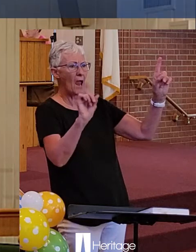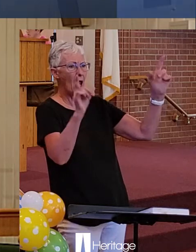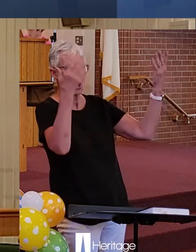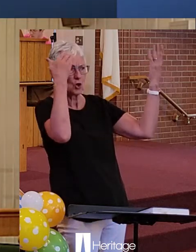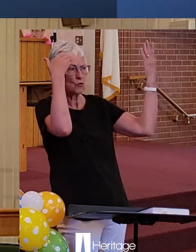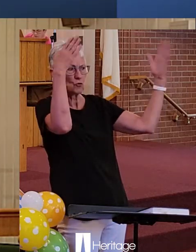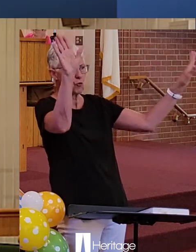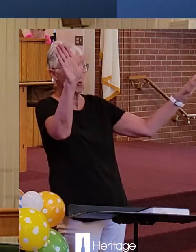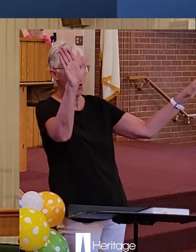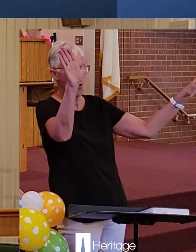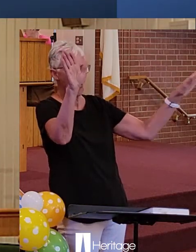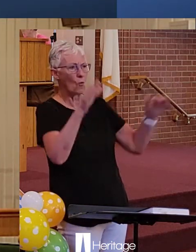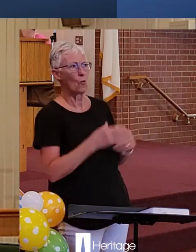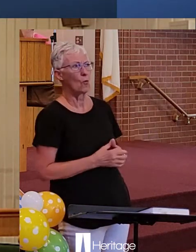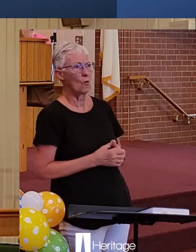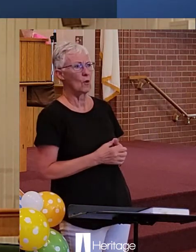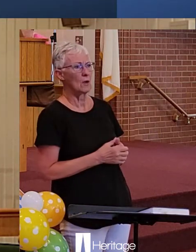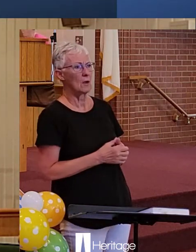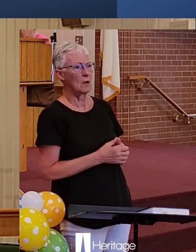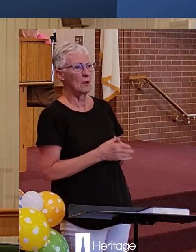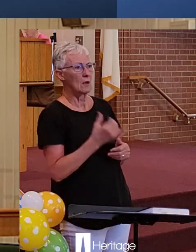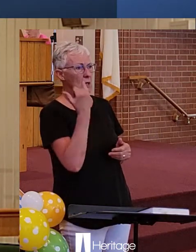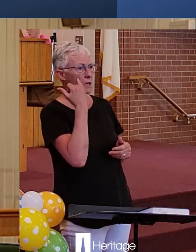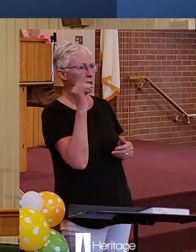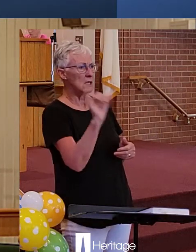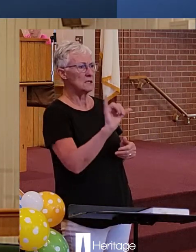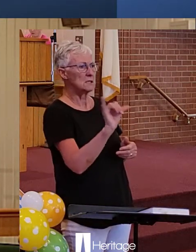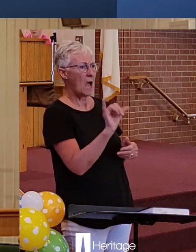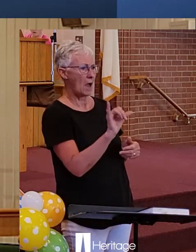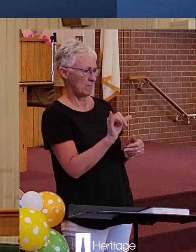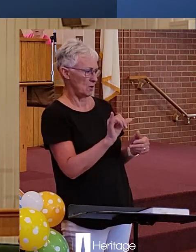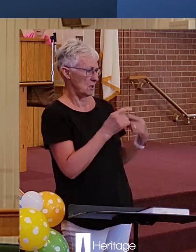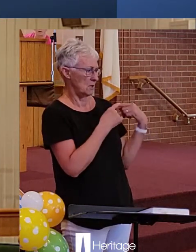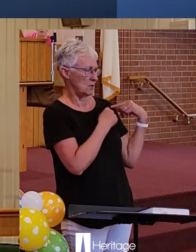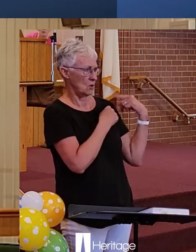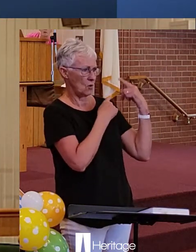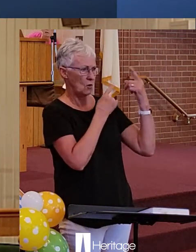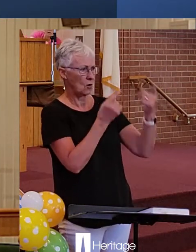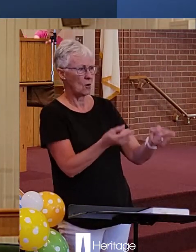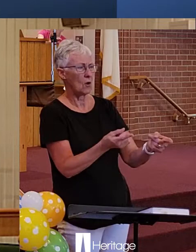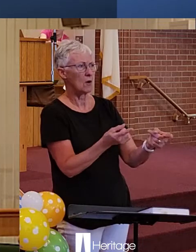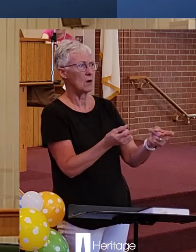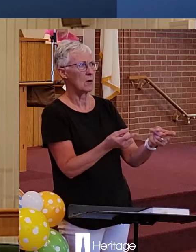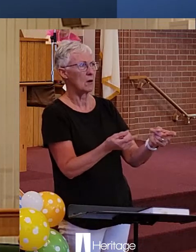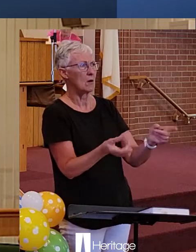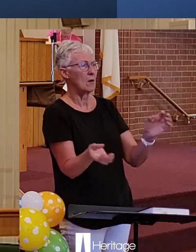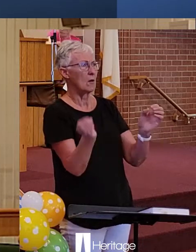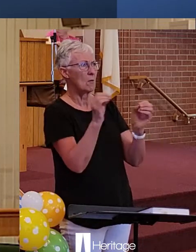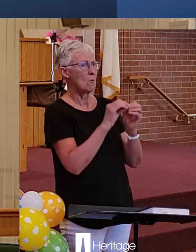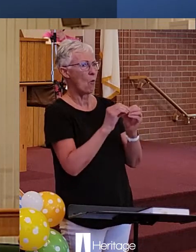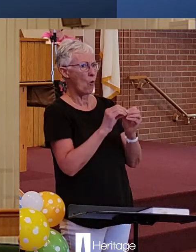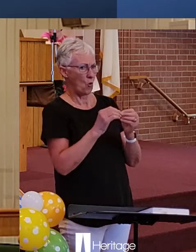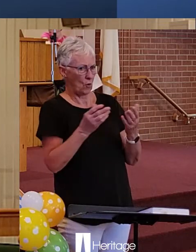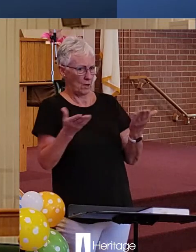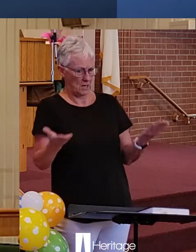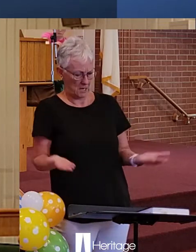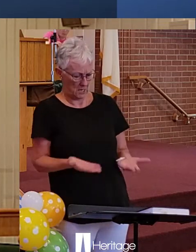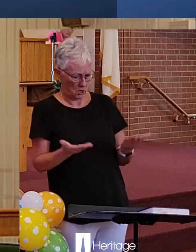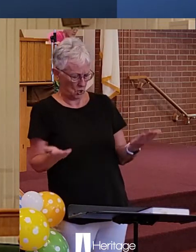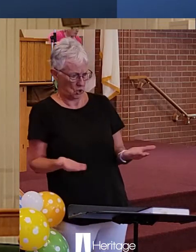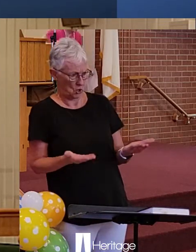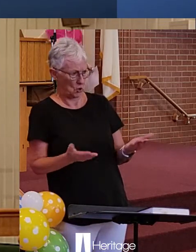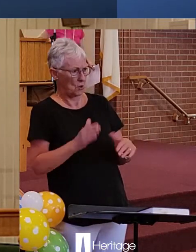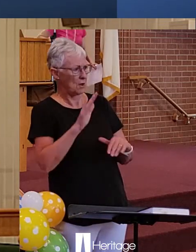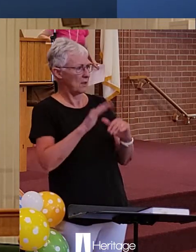understanding. It's as if there was all along more here than